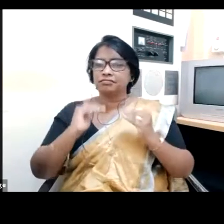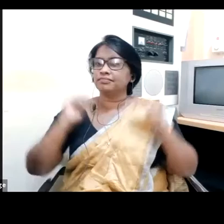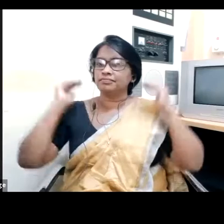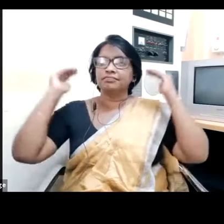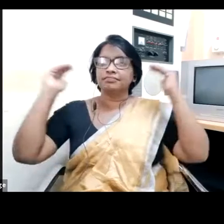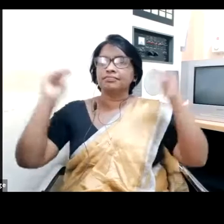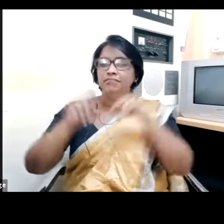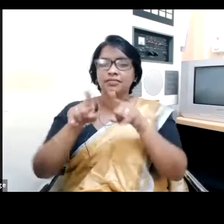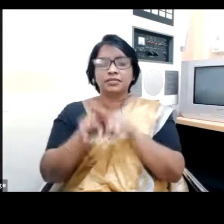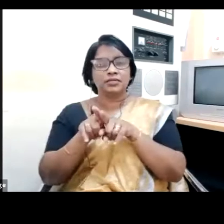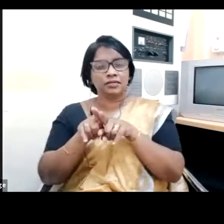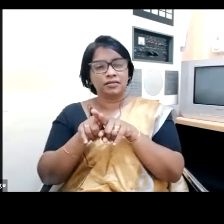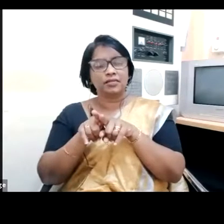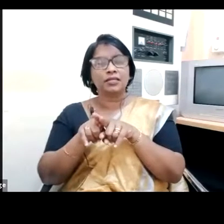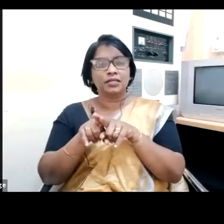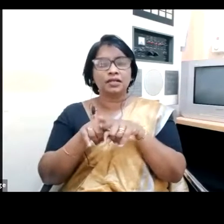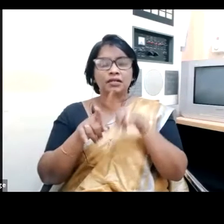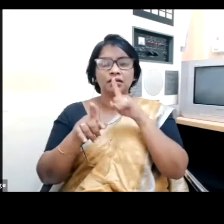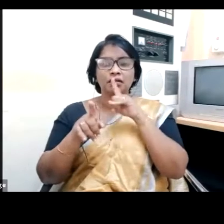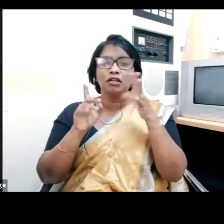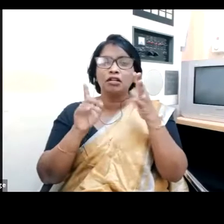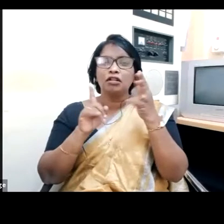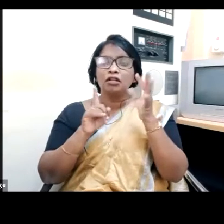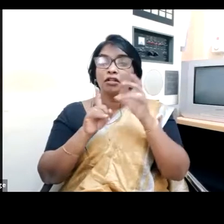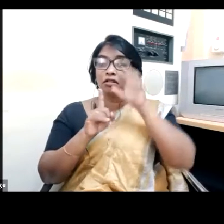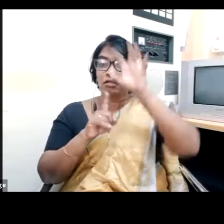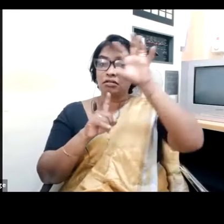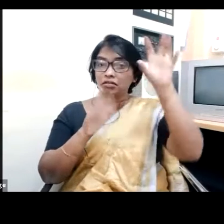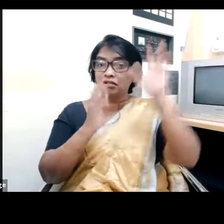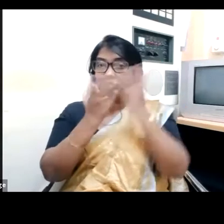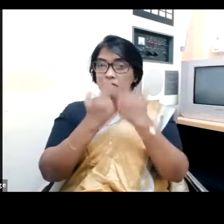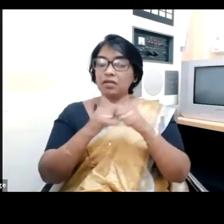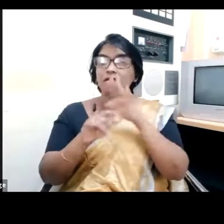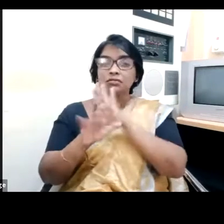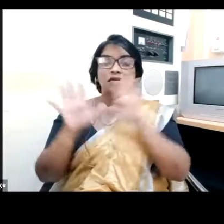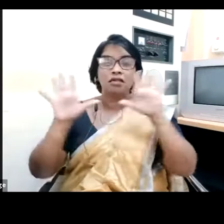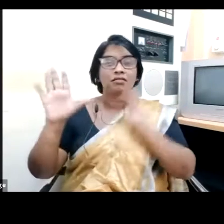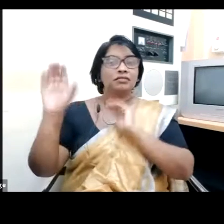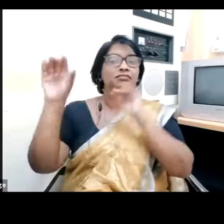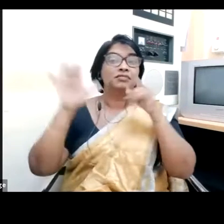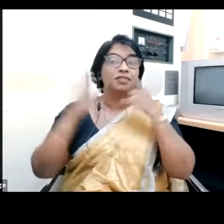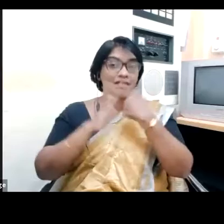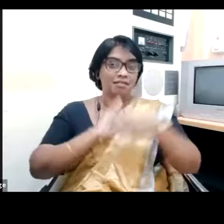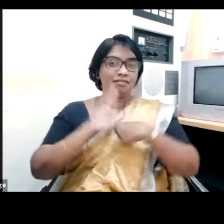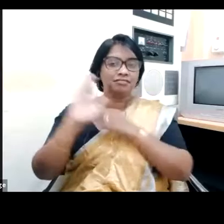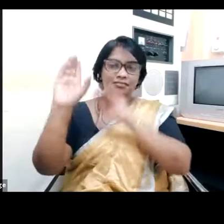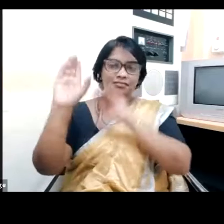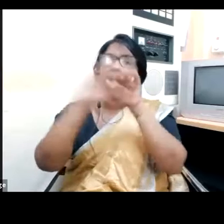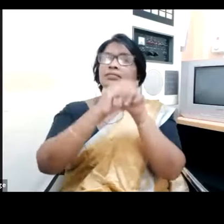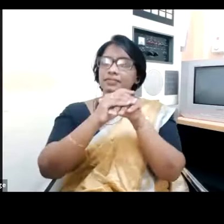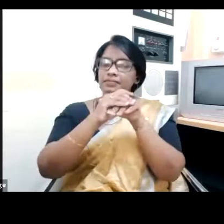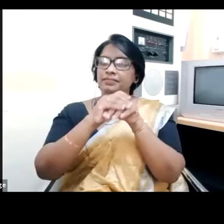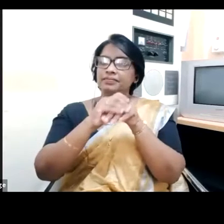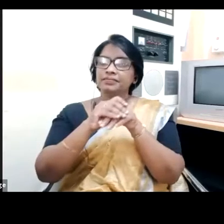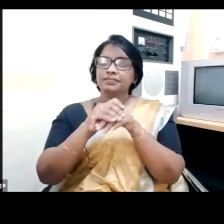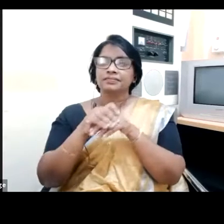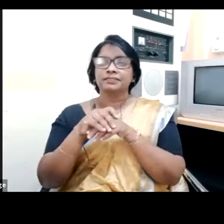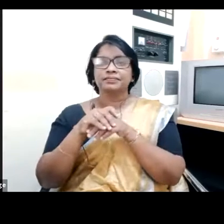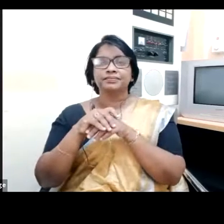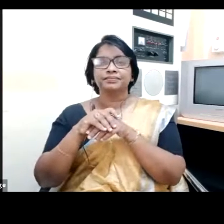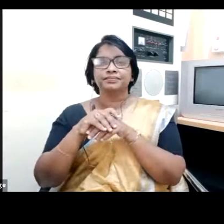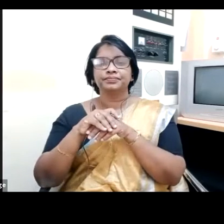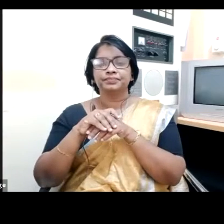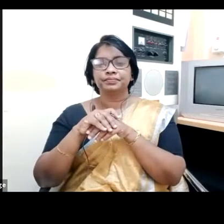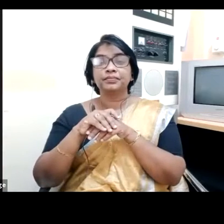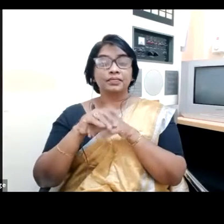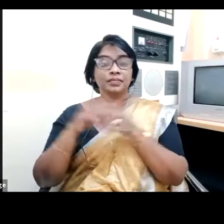impacts are concerned, because of course, because we are a coastal environment, the sea is right around us, and the impacts